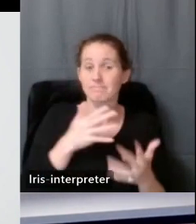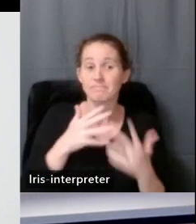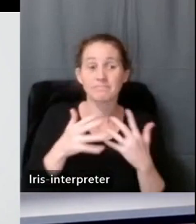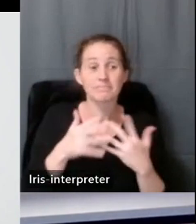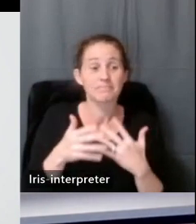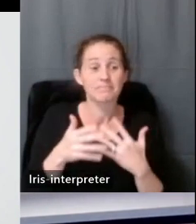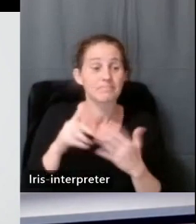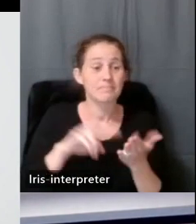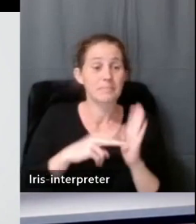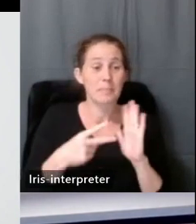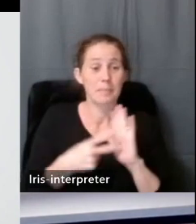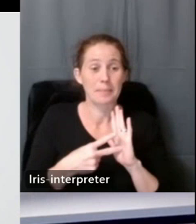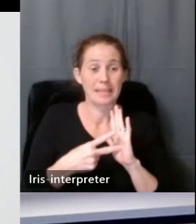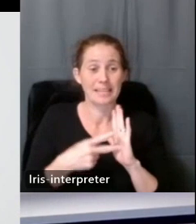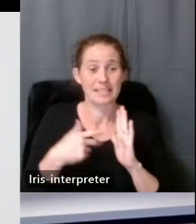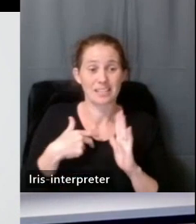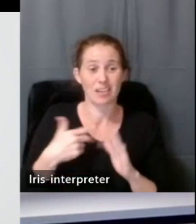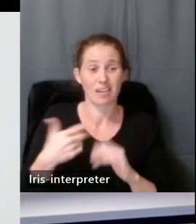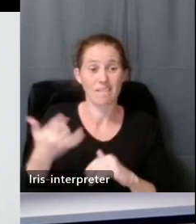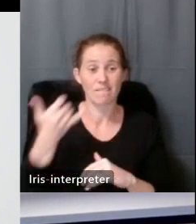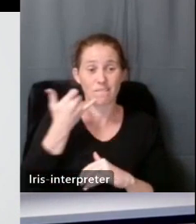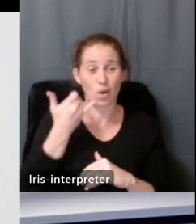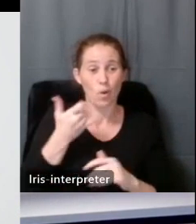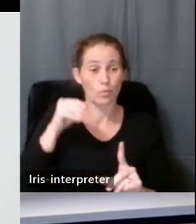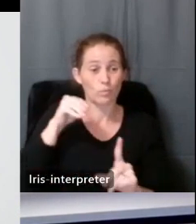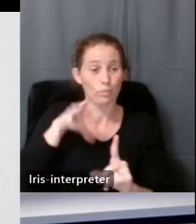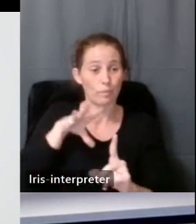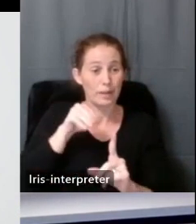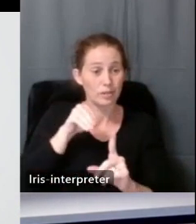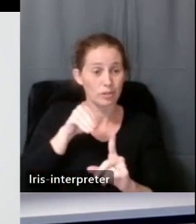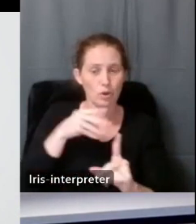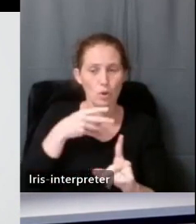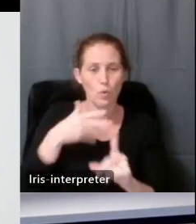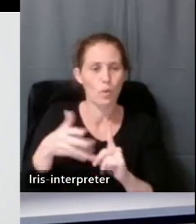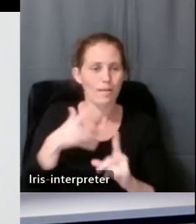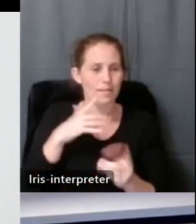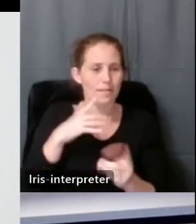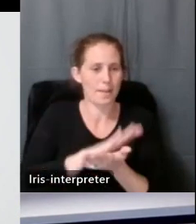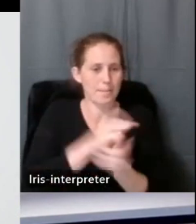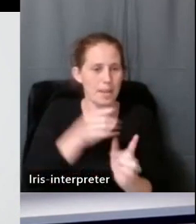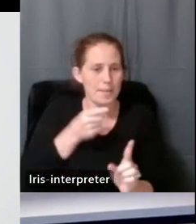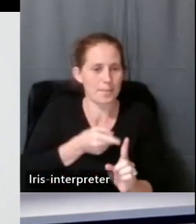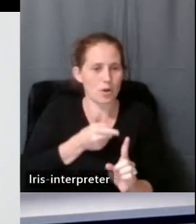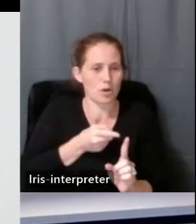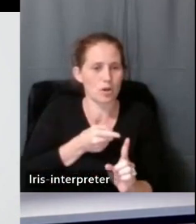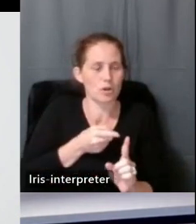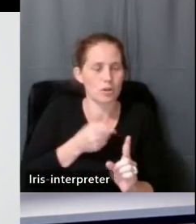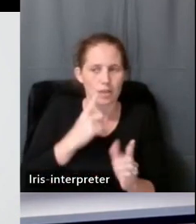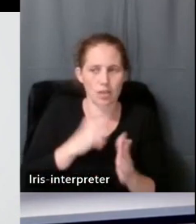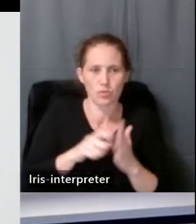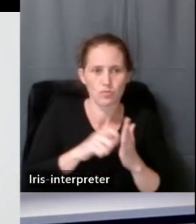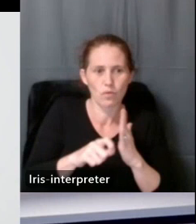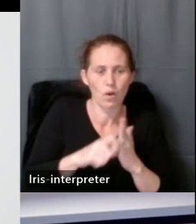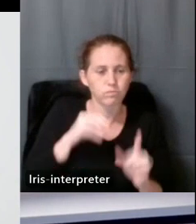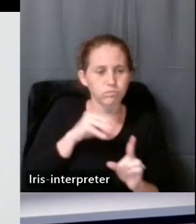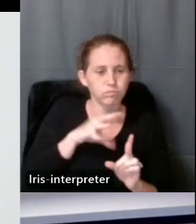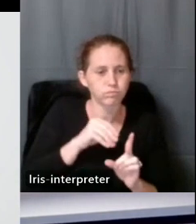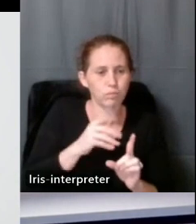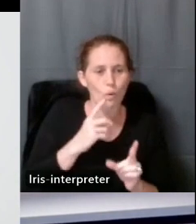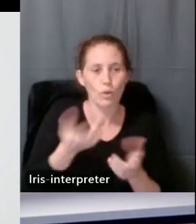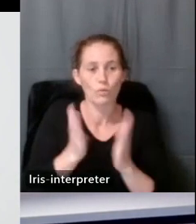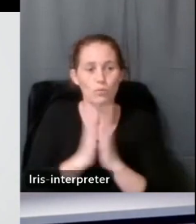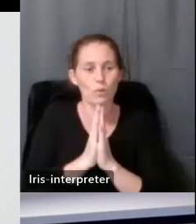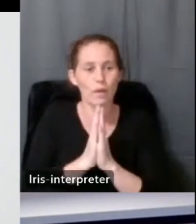it means taking out the cell phone and taking a picture of whatever the piece of paper is that you wrote on, or the request that you